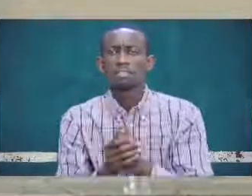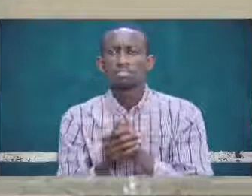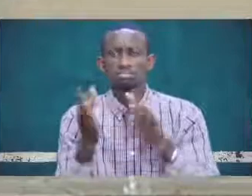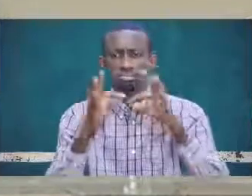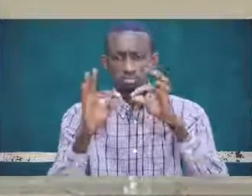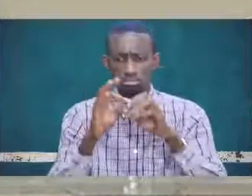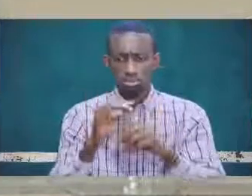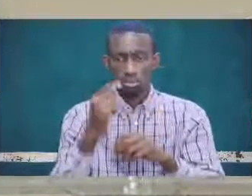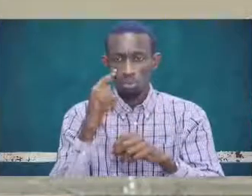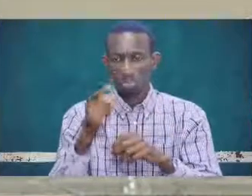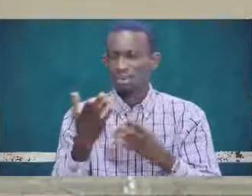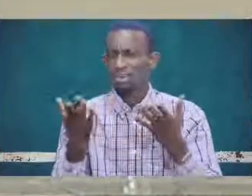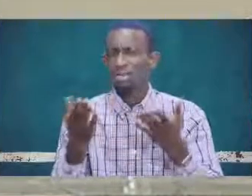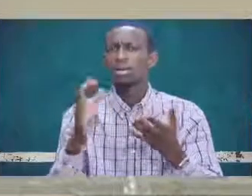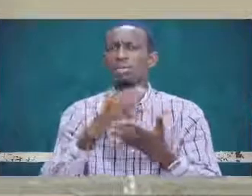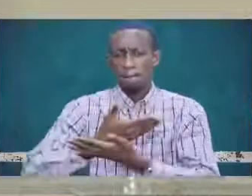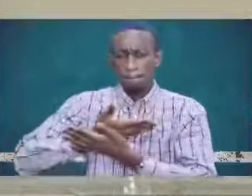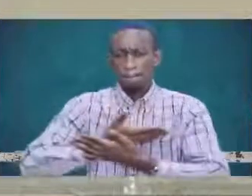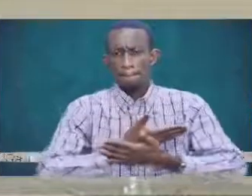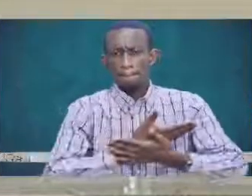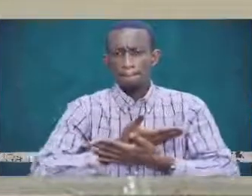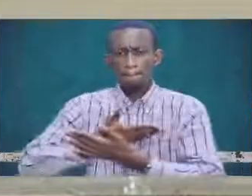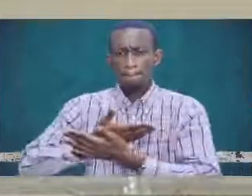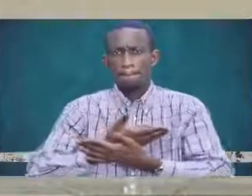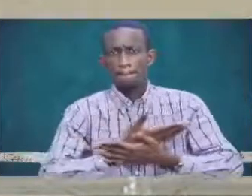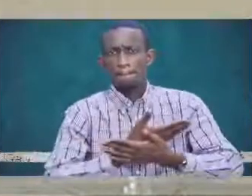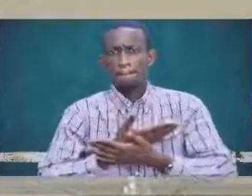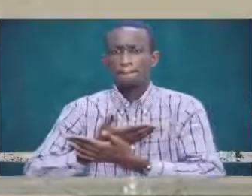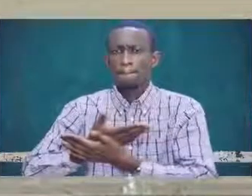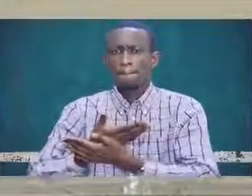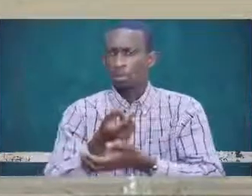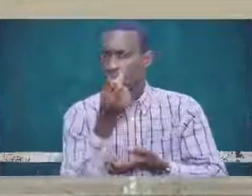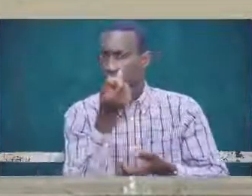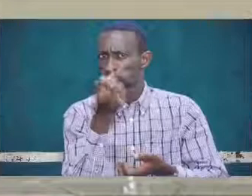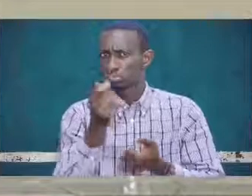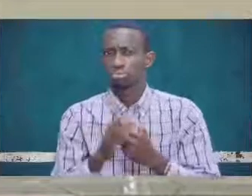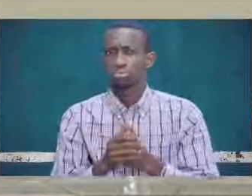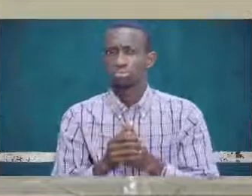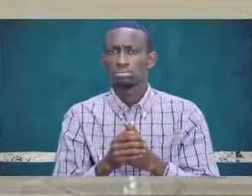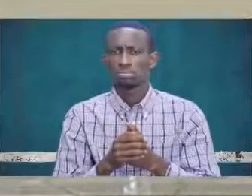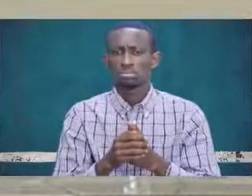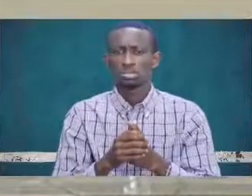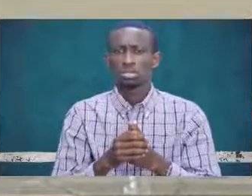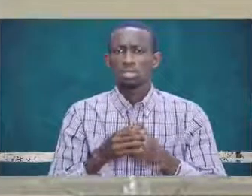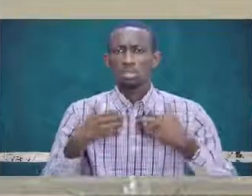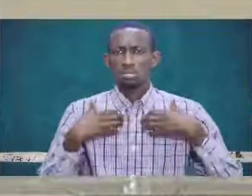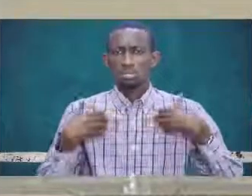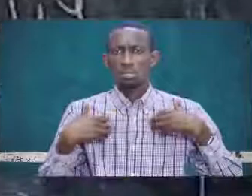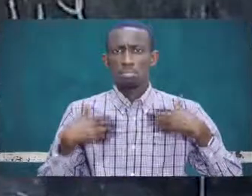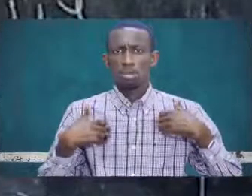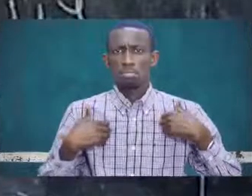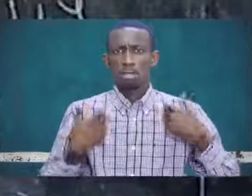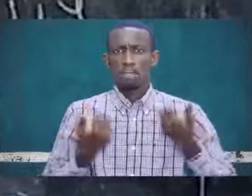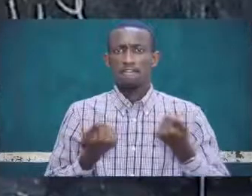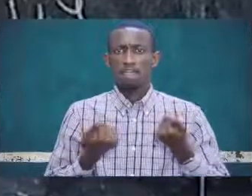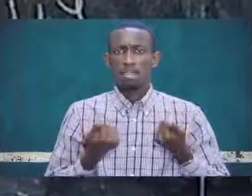in babies, in young mammals. Because young mammals, most of them, they are depending on what you call,